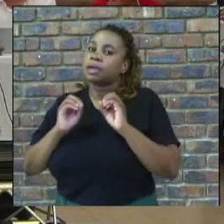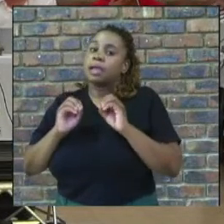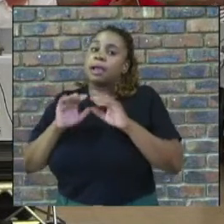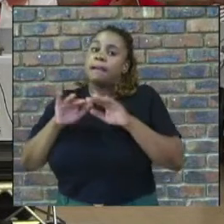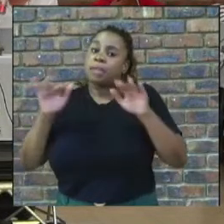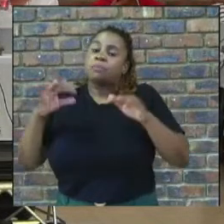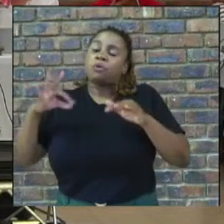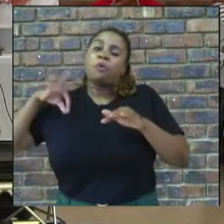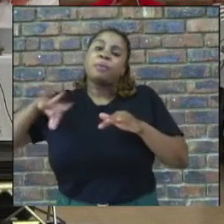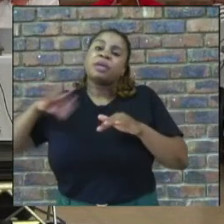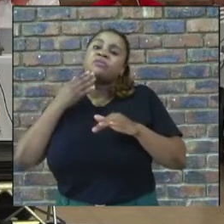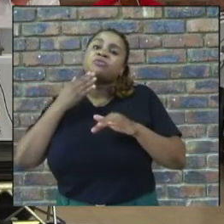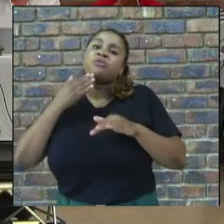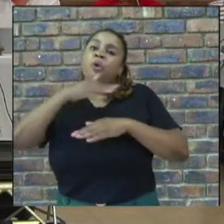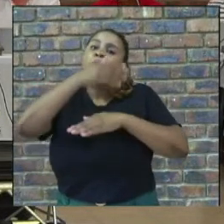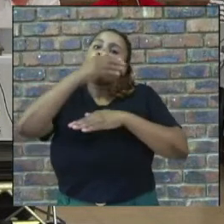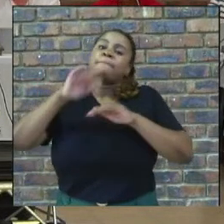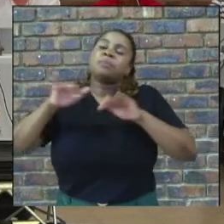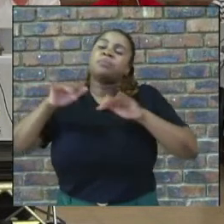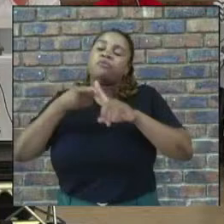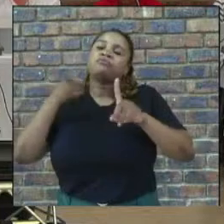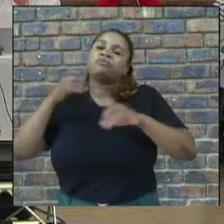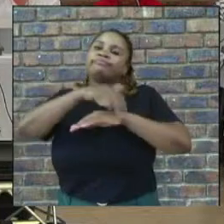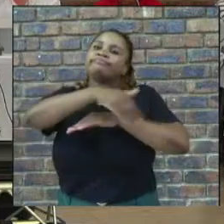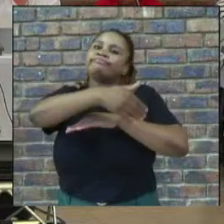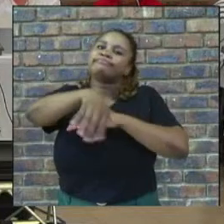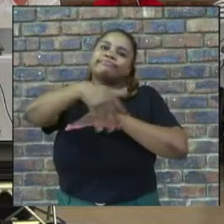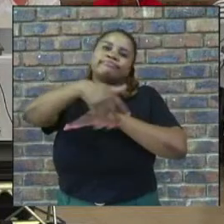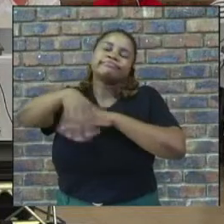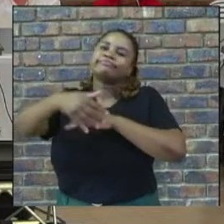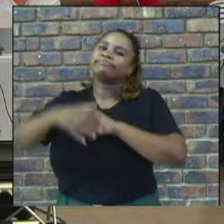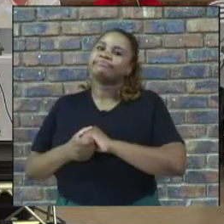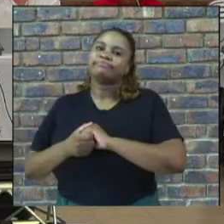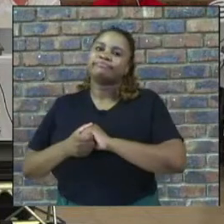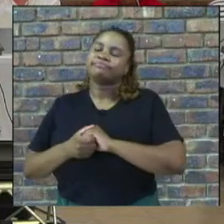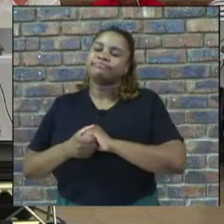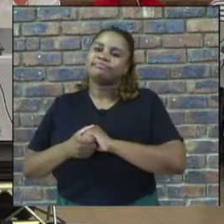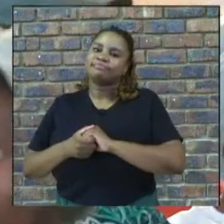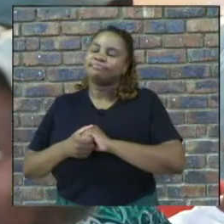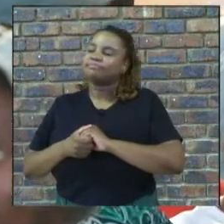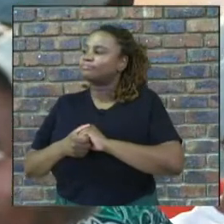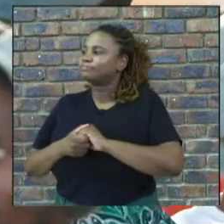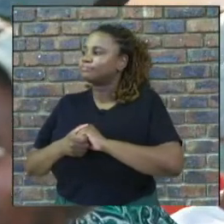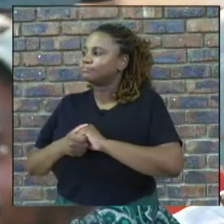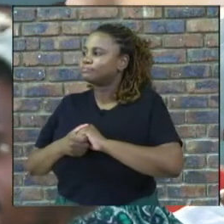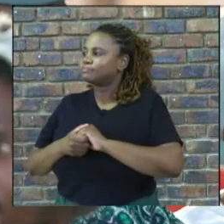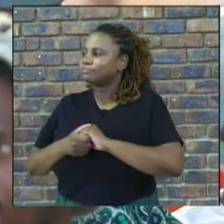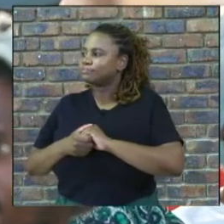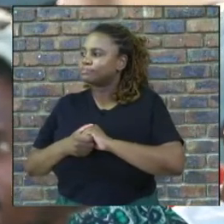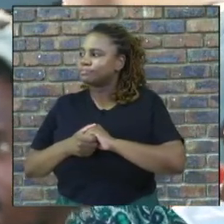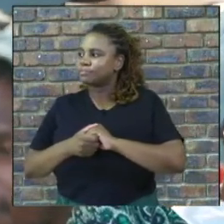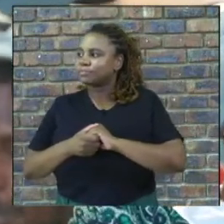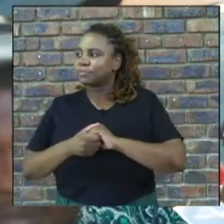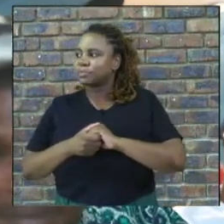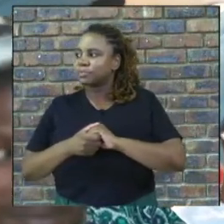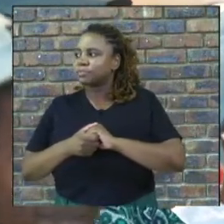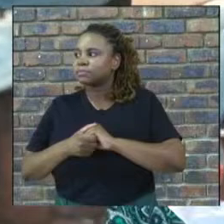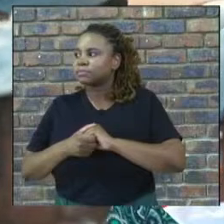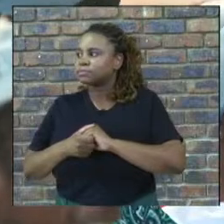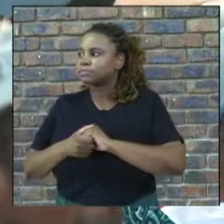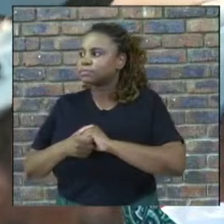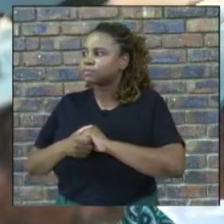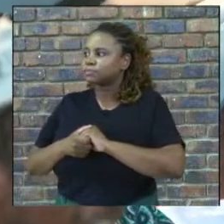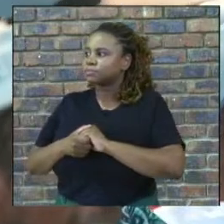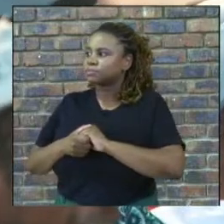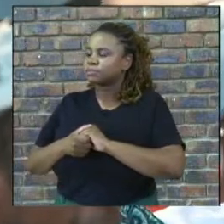foreign street to street ke di foreigners vendors rena ge re santse re rekiše re nyakiwa di 1